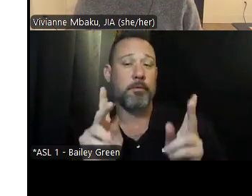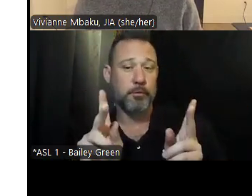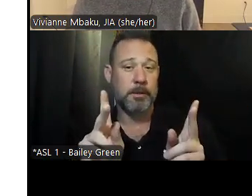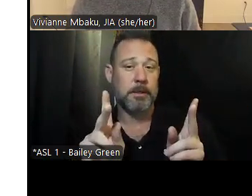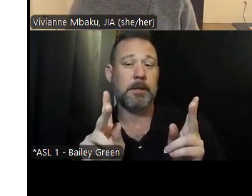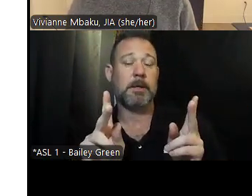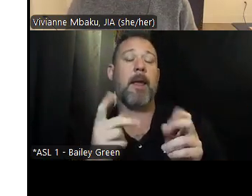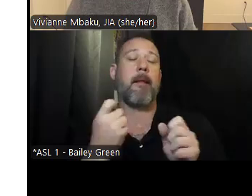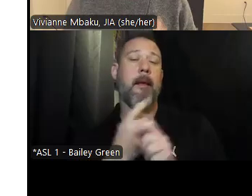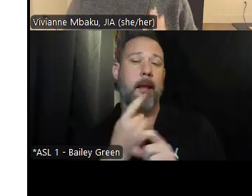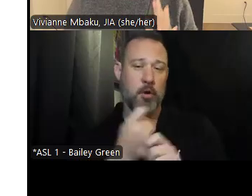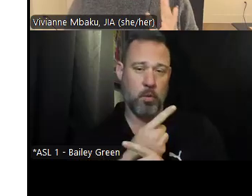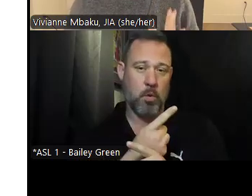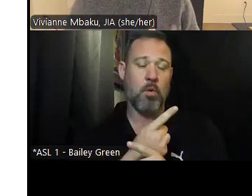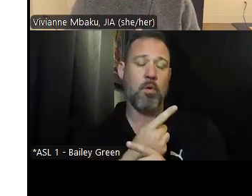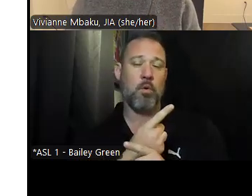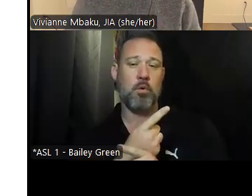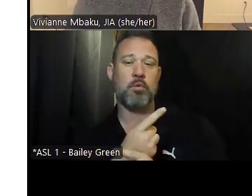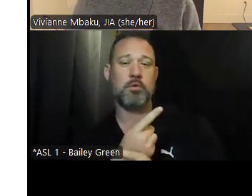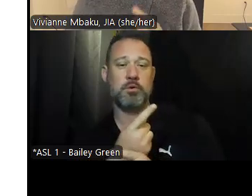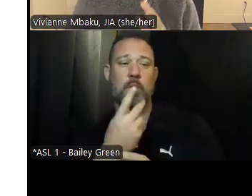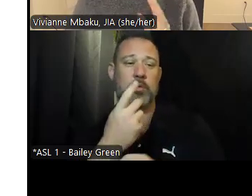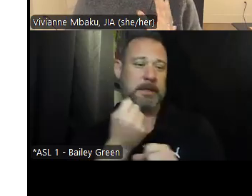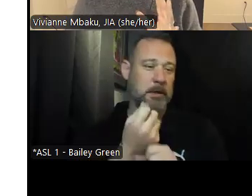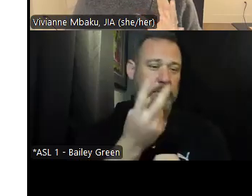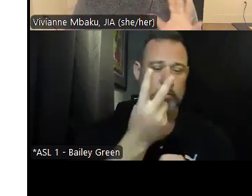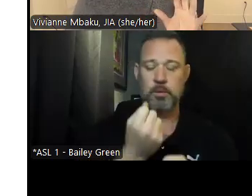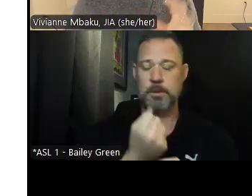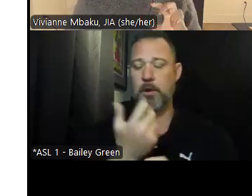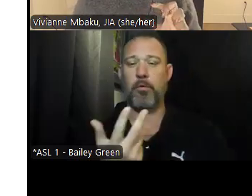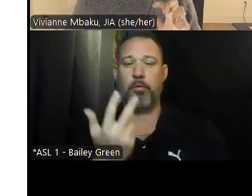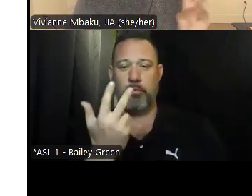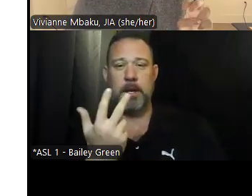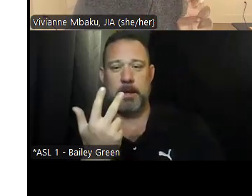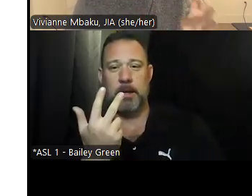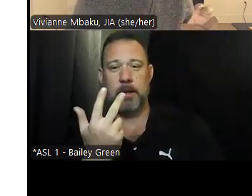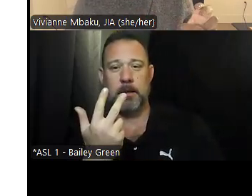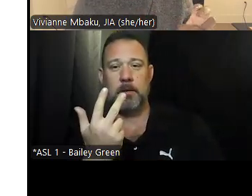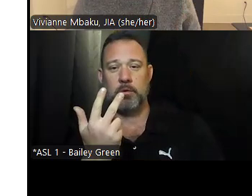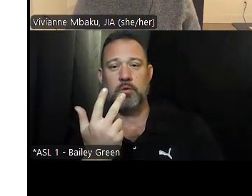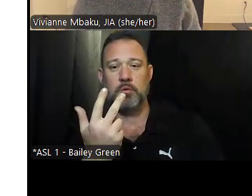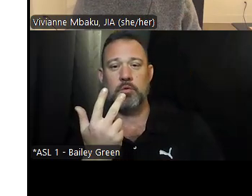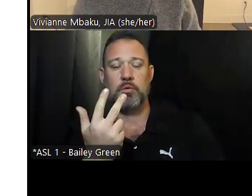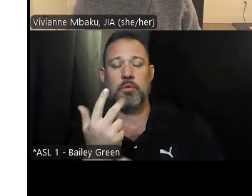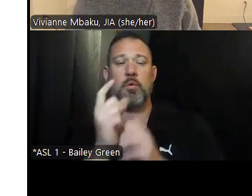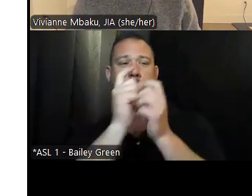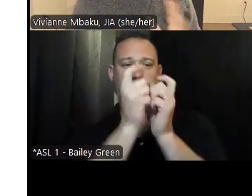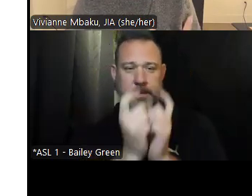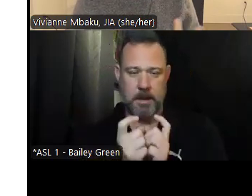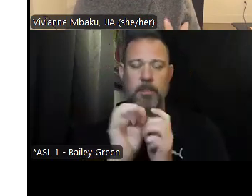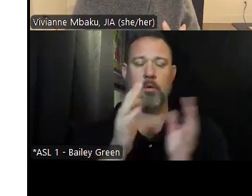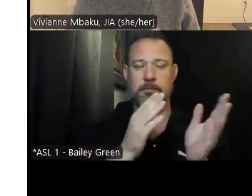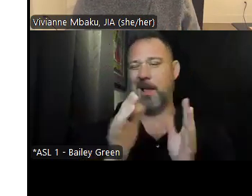on an annual basis, so year 2 and year 3, to update the plans, and it will be on the